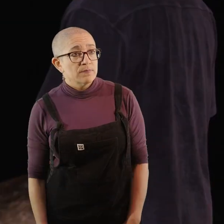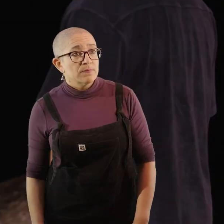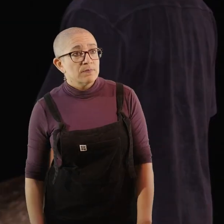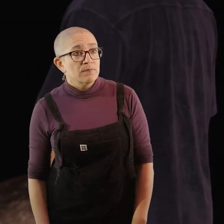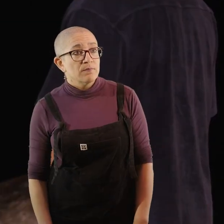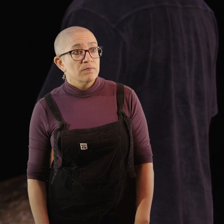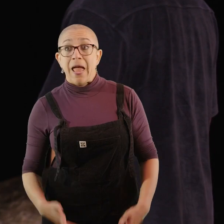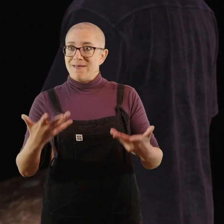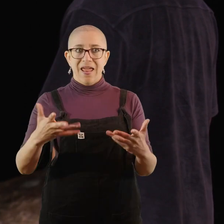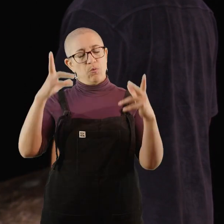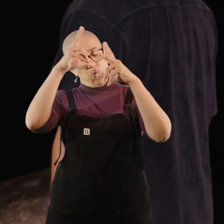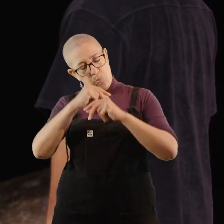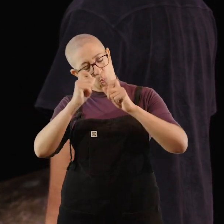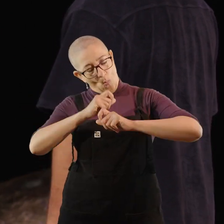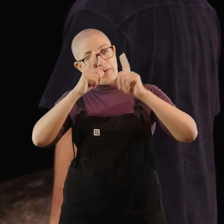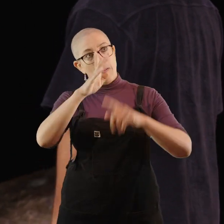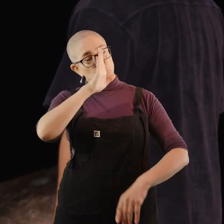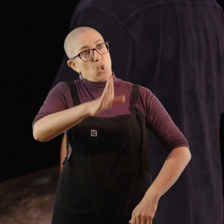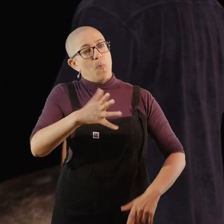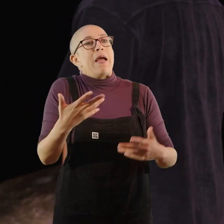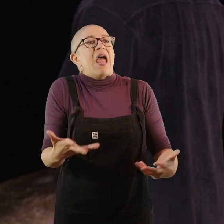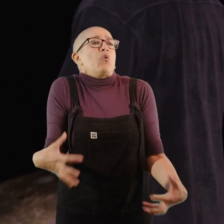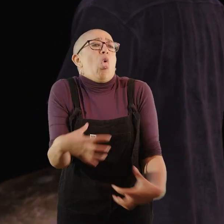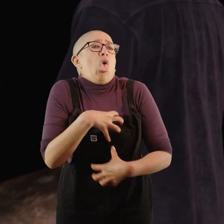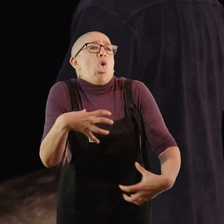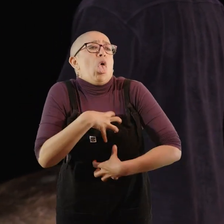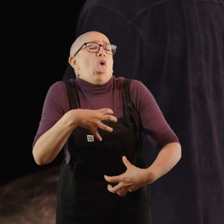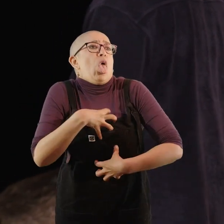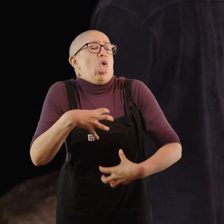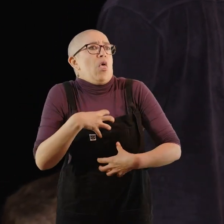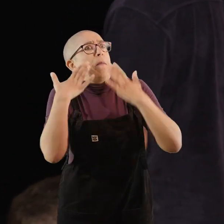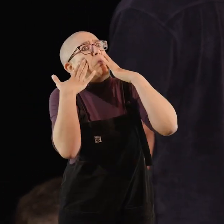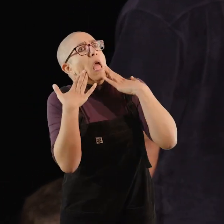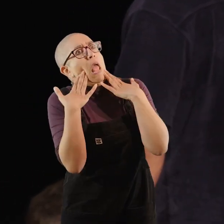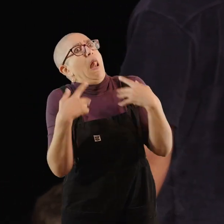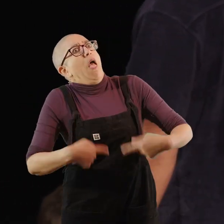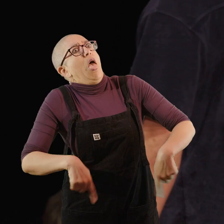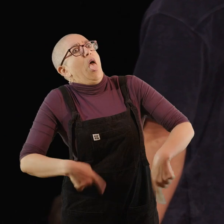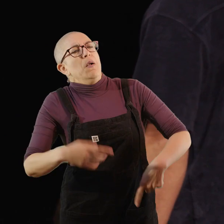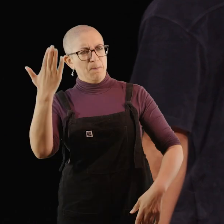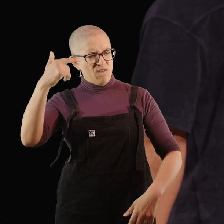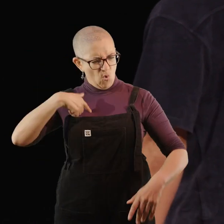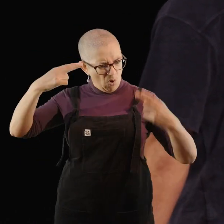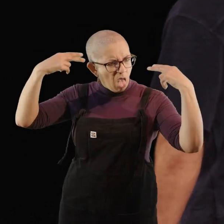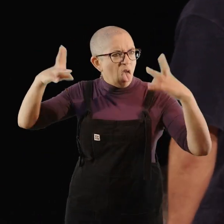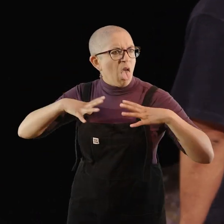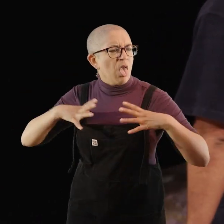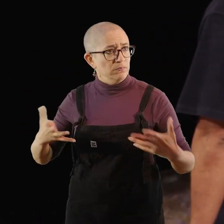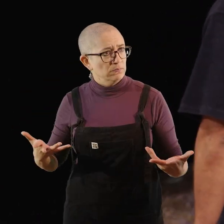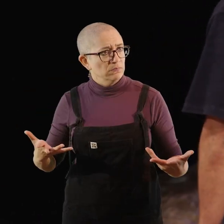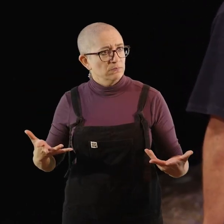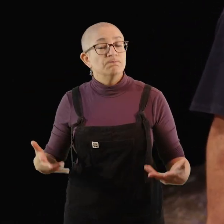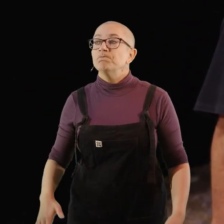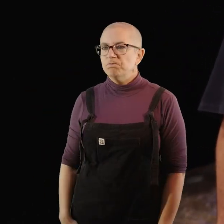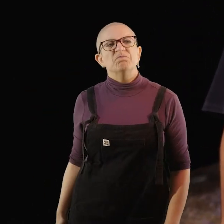Has it slept since, and wakes it now to look so green and pale in what it did so freely?